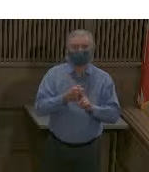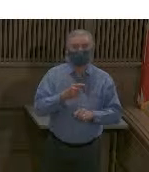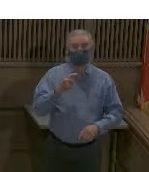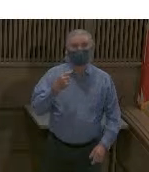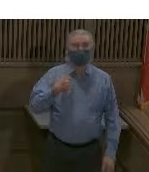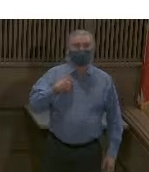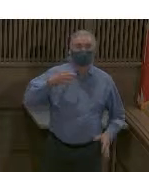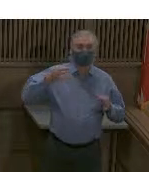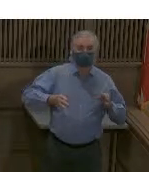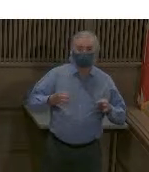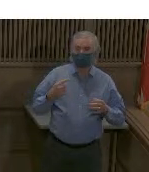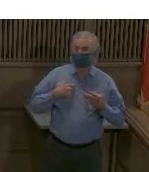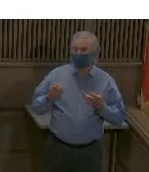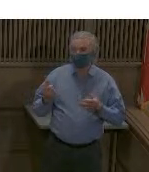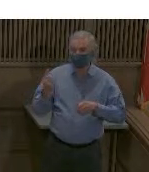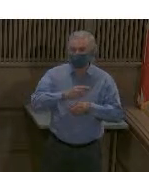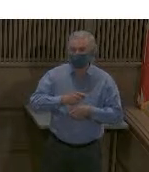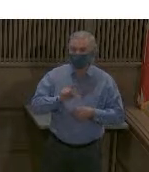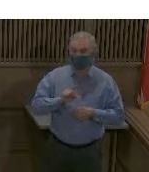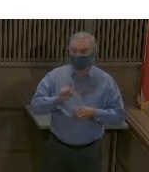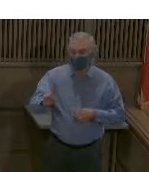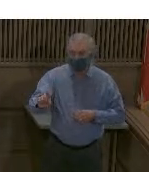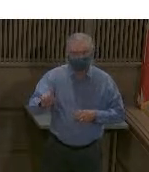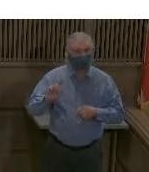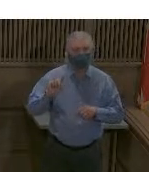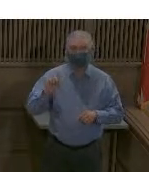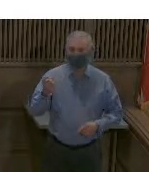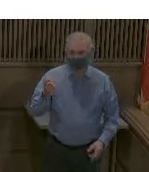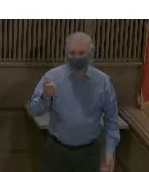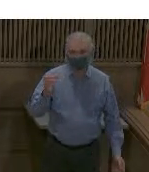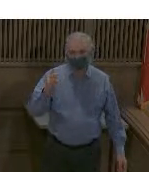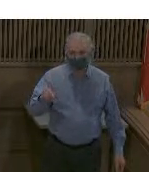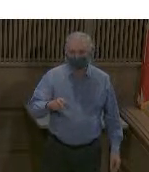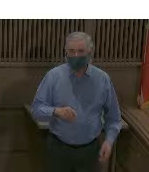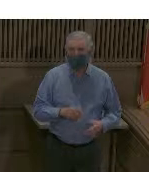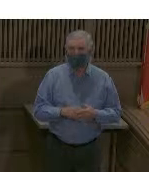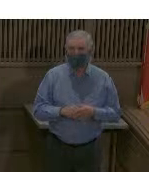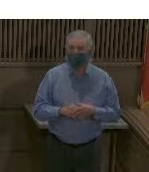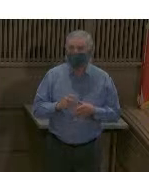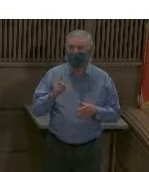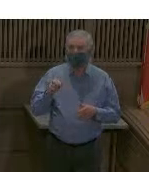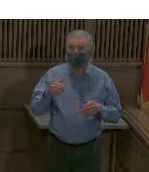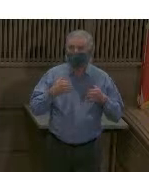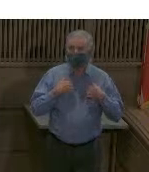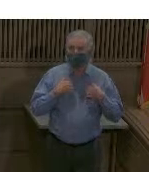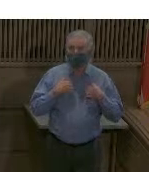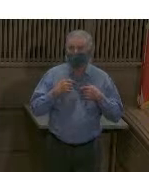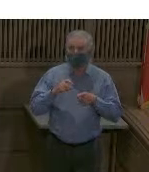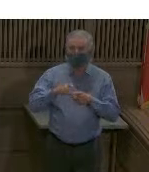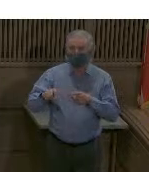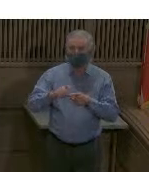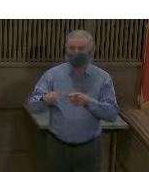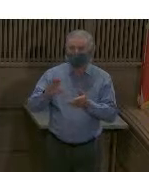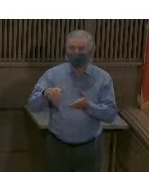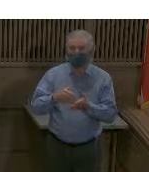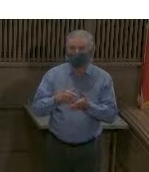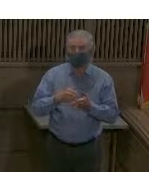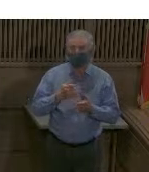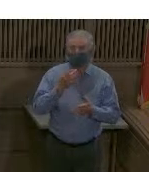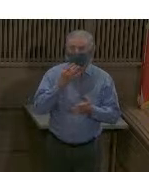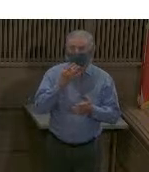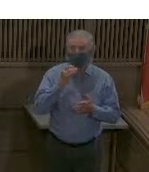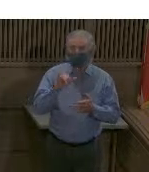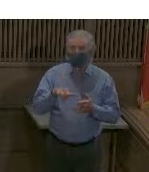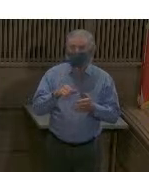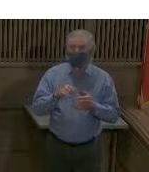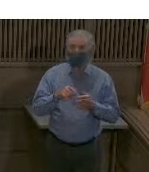of getting a flu shot. We do have a call center, but for a variety of reasons, we would prefer that you